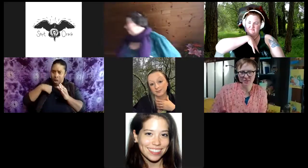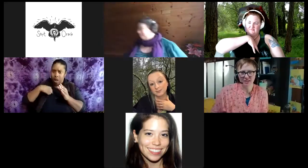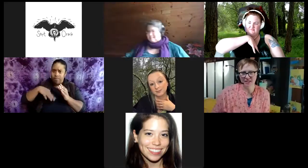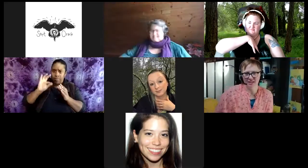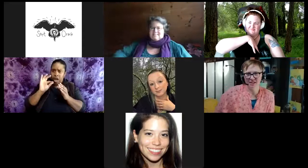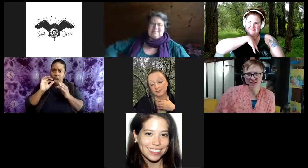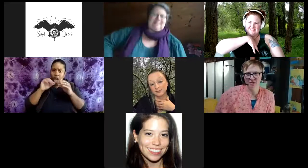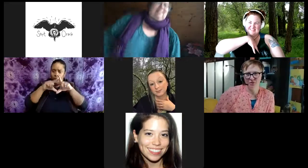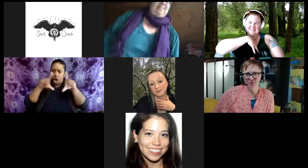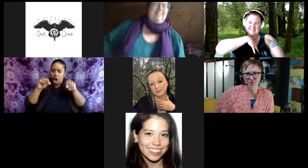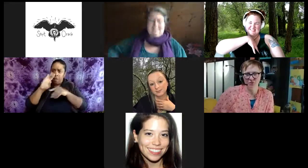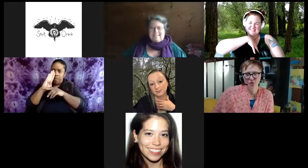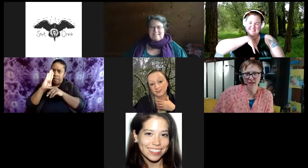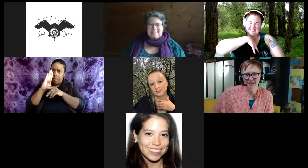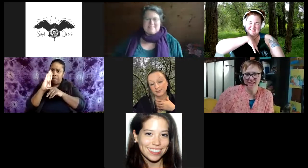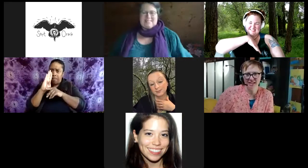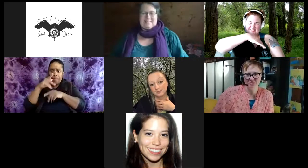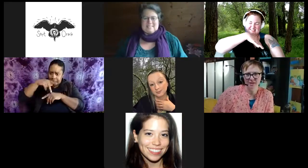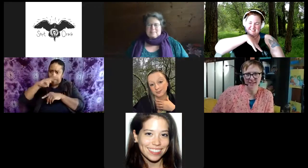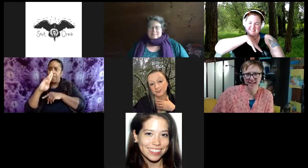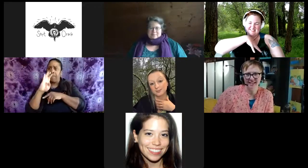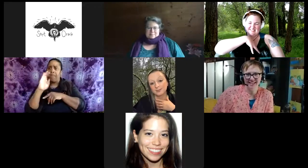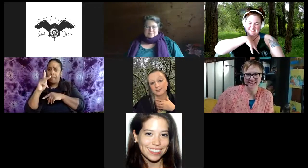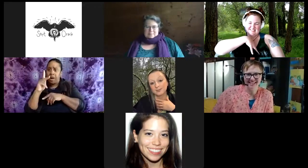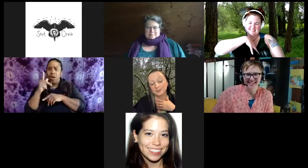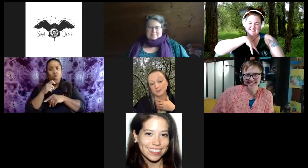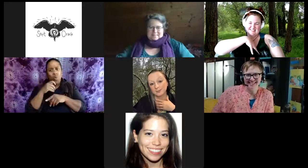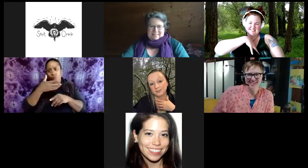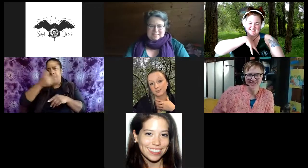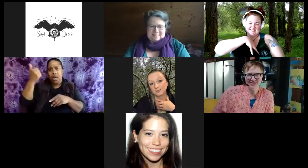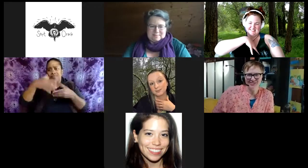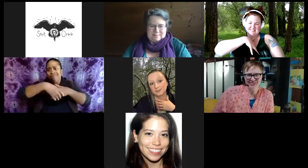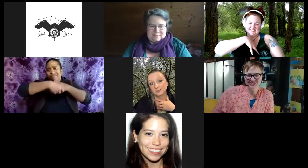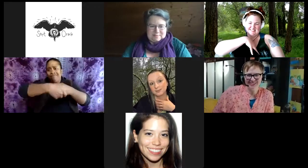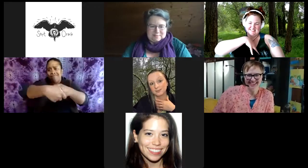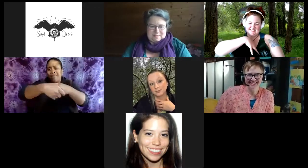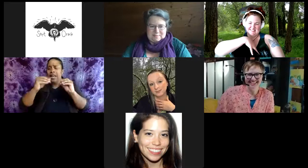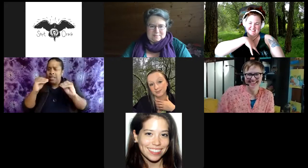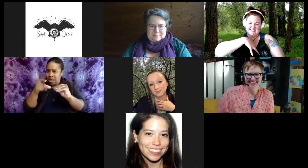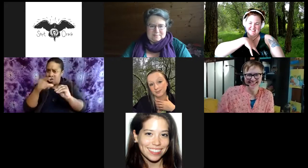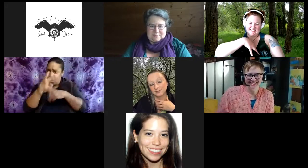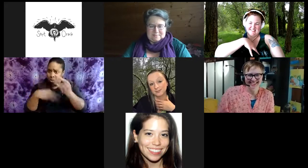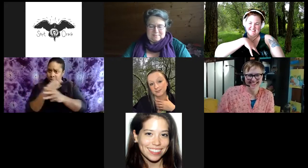mean, really, who better to take you by the hand and teach you the world, right?